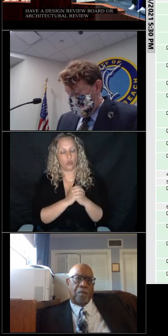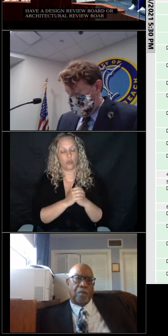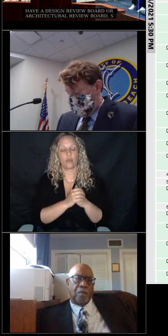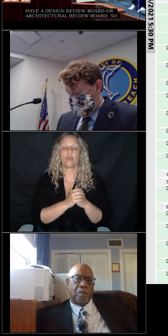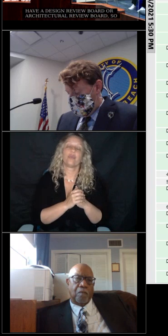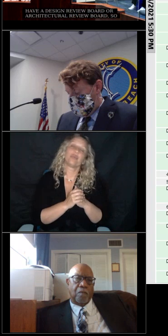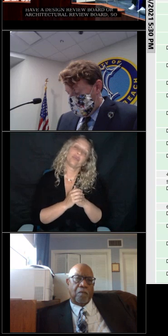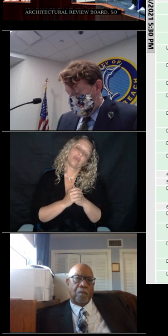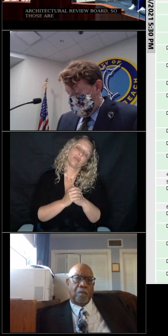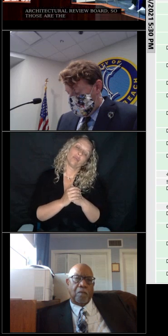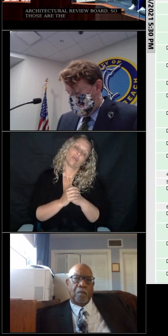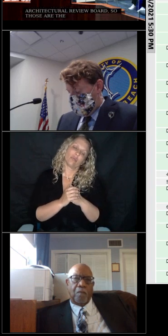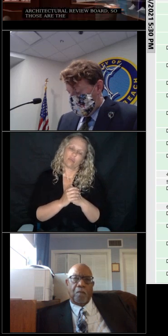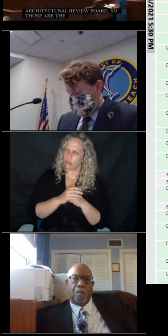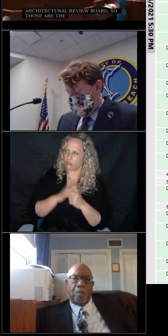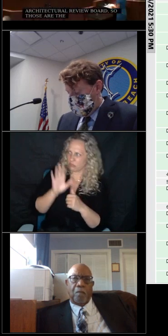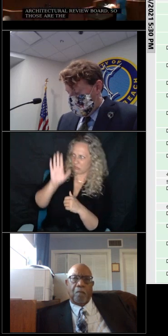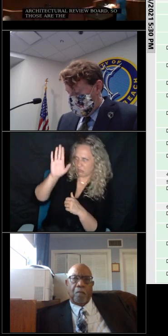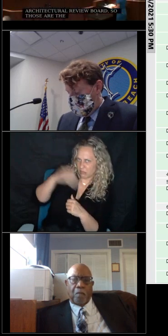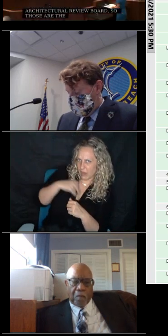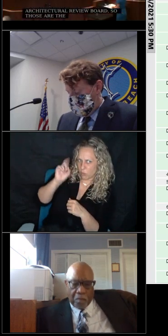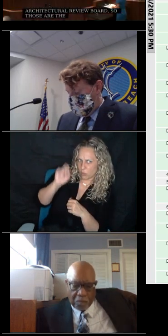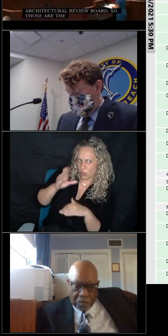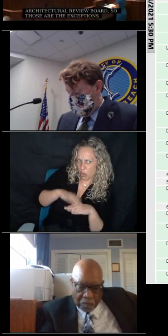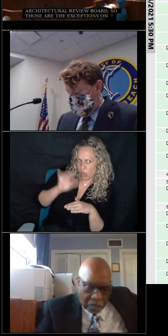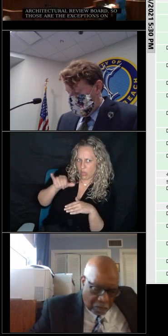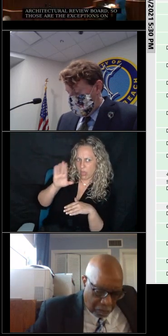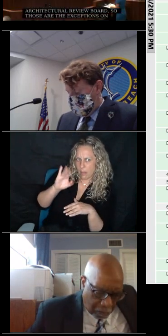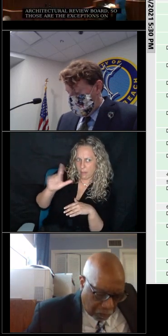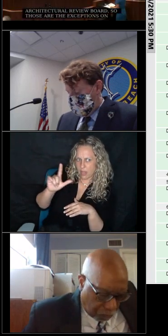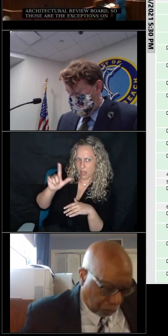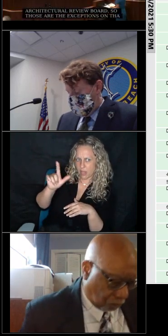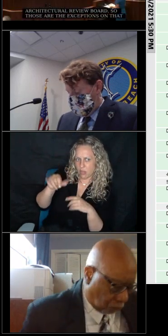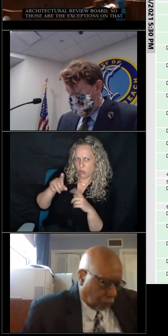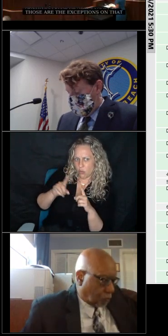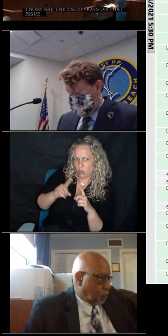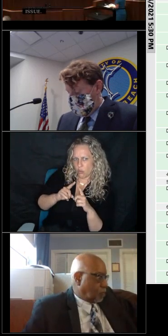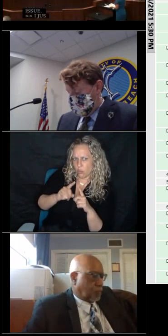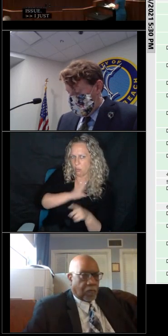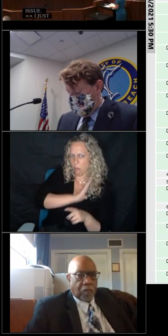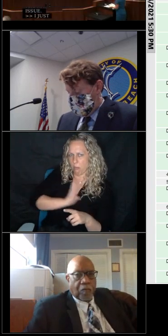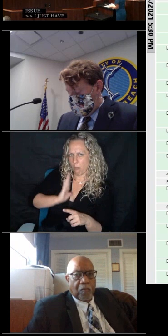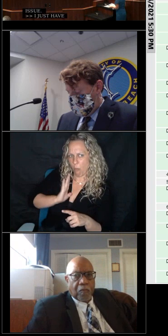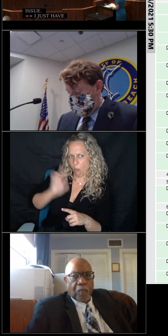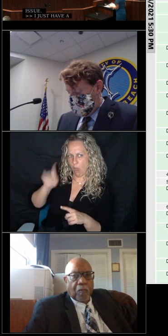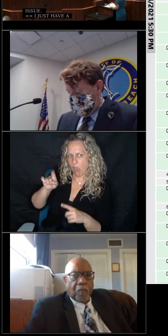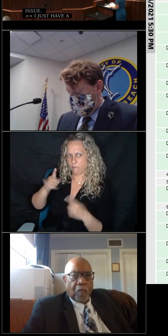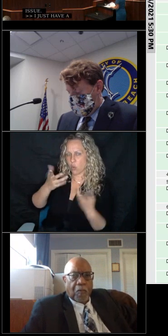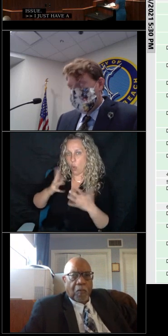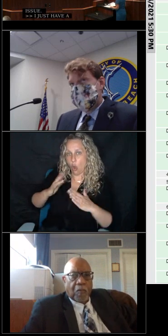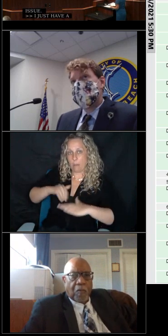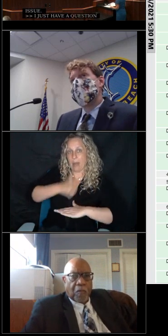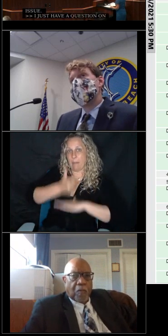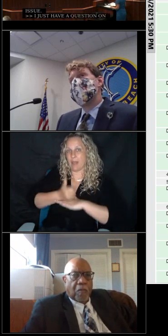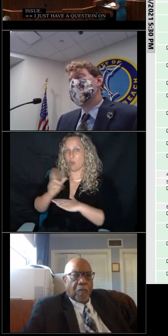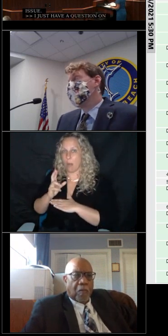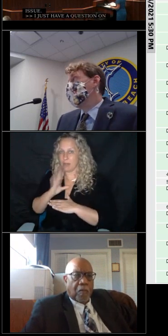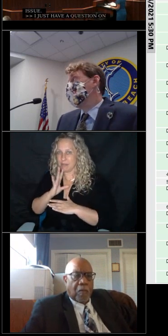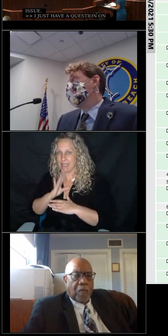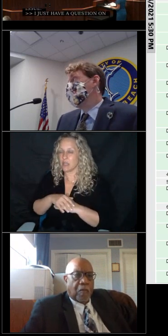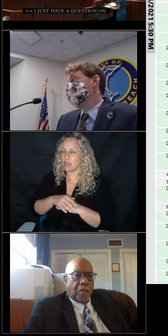Senator, Sure. I just have a question on Sure. that. Those boards, do they have to have already been in place? Or I can they do be-